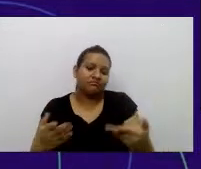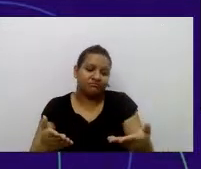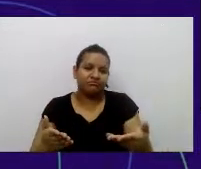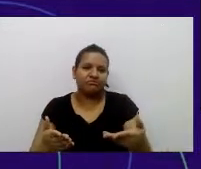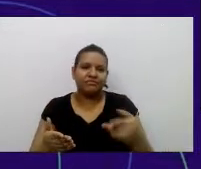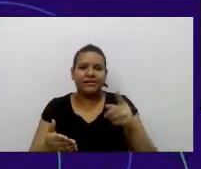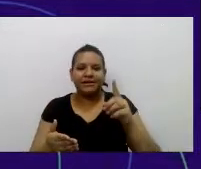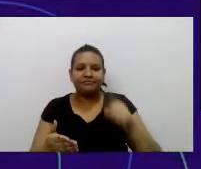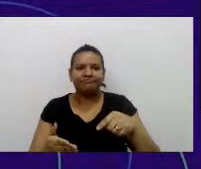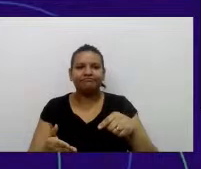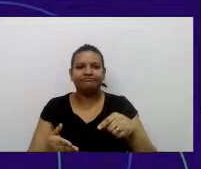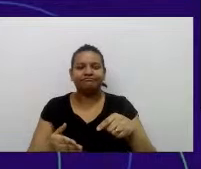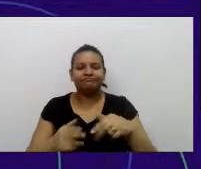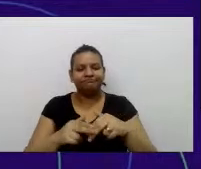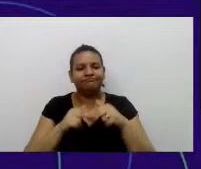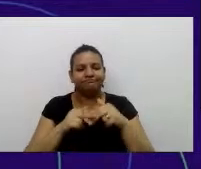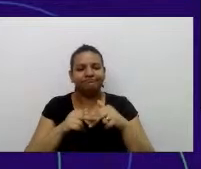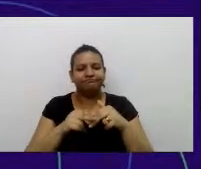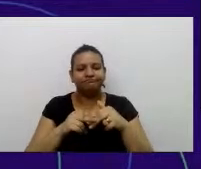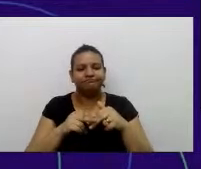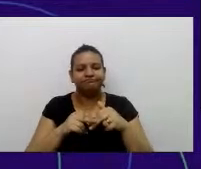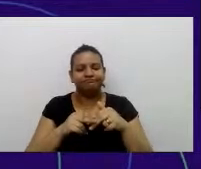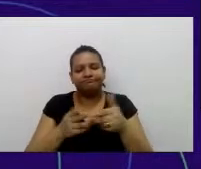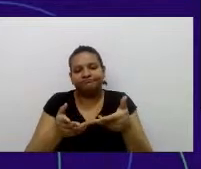training your students to question everything,